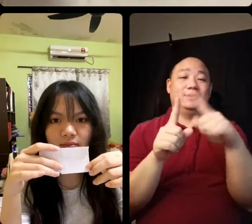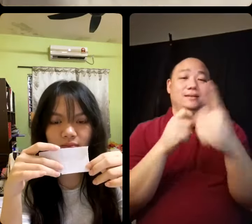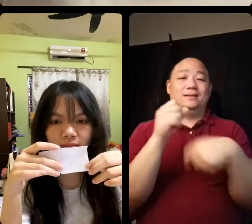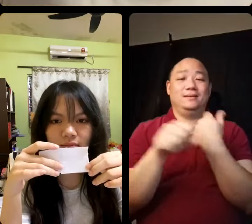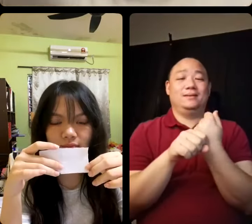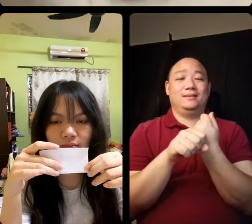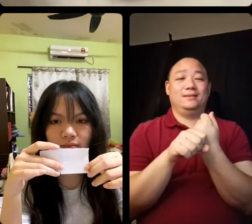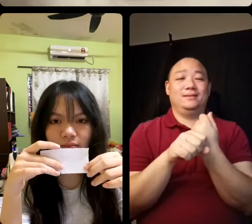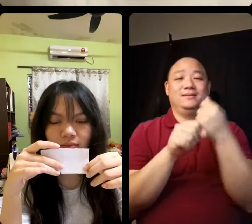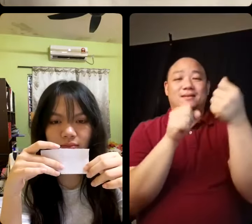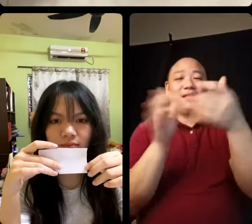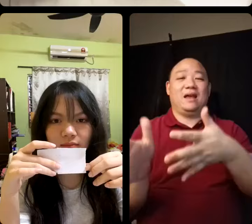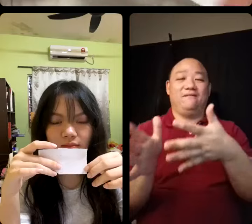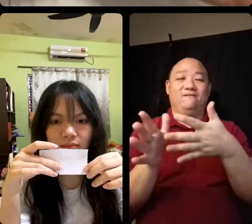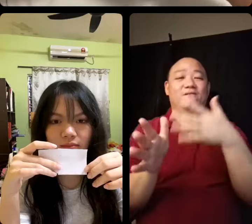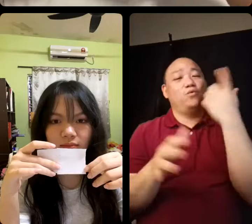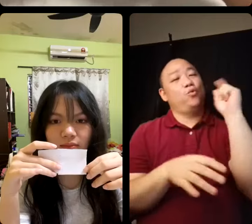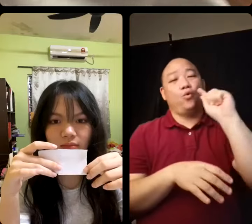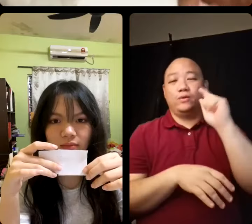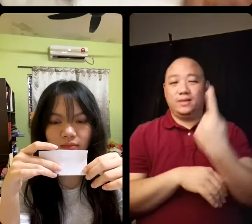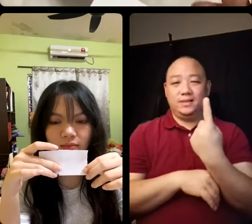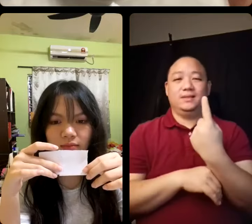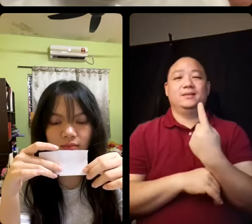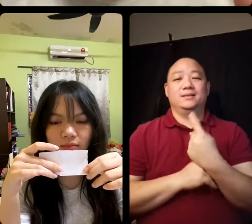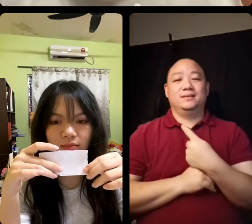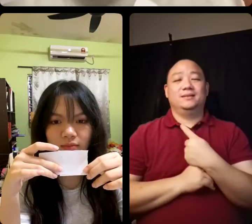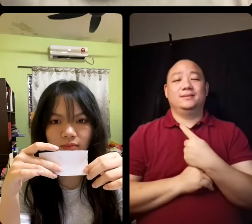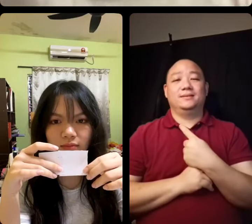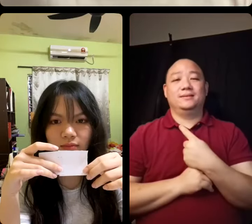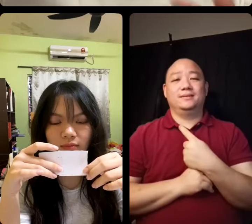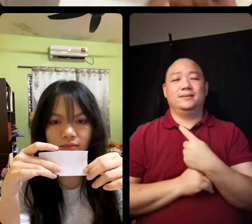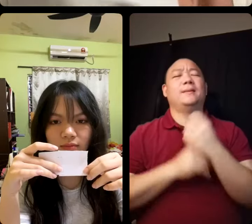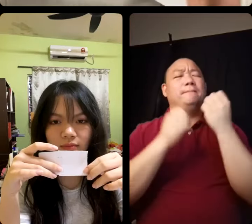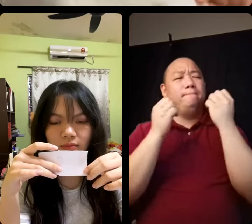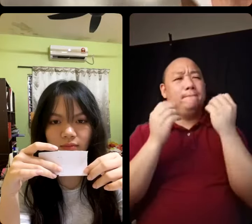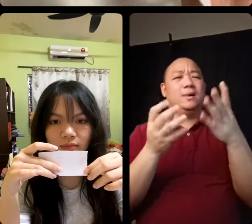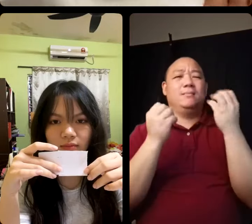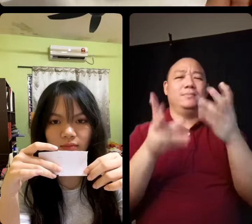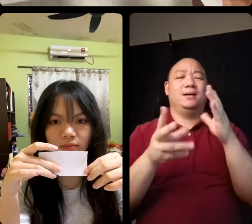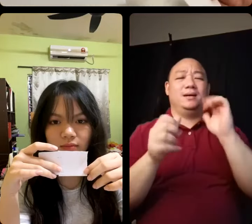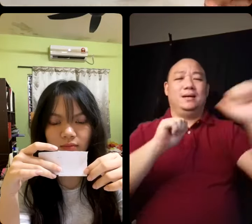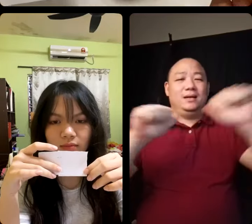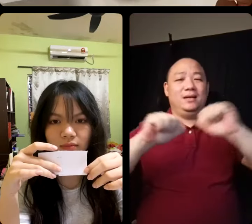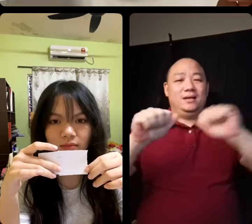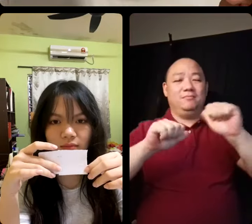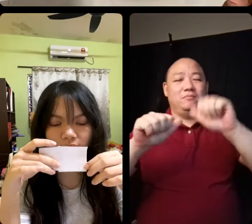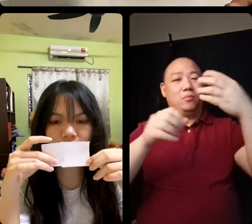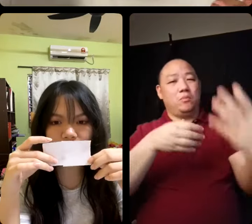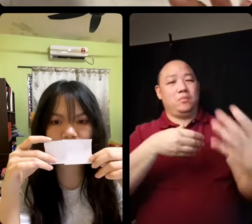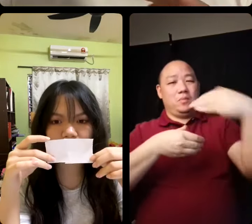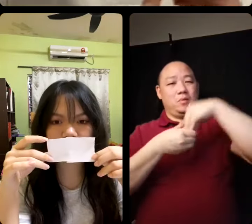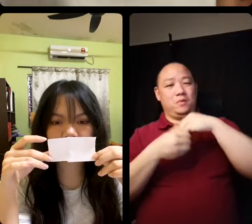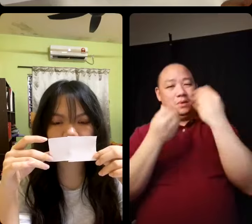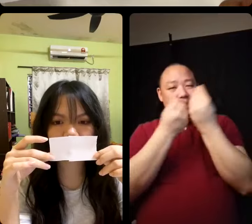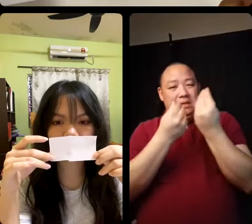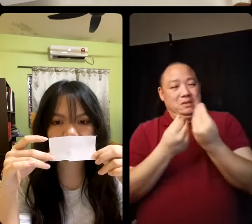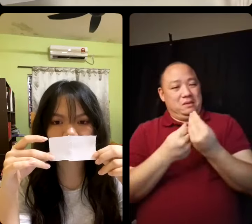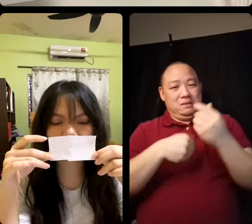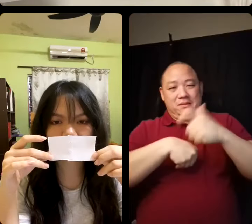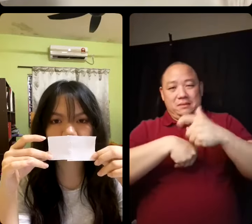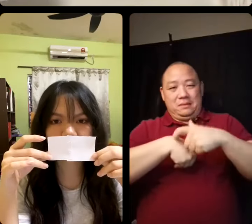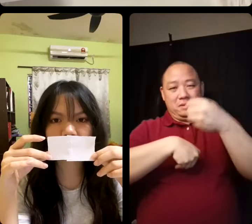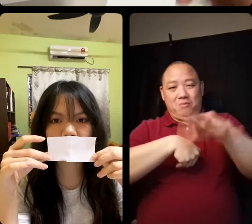11 years of time. And ada banyak aktiviti lagi yang kita belum kira langsung lagi. So we haven't